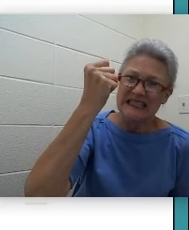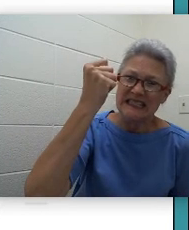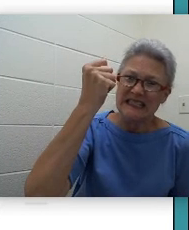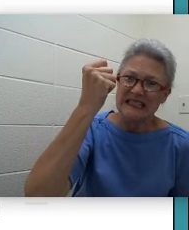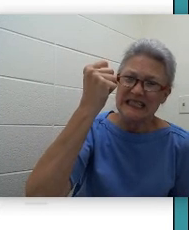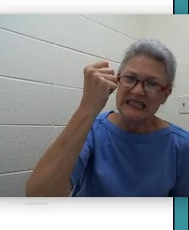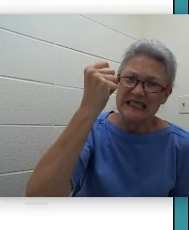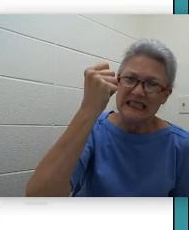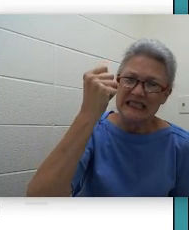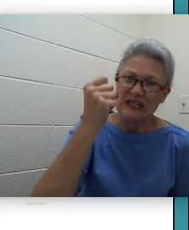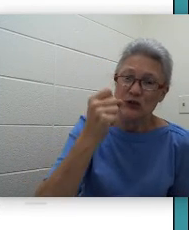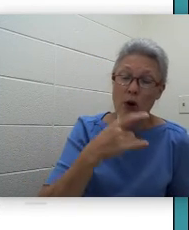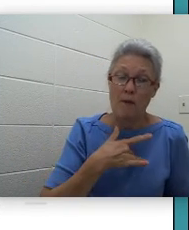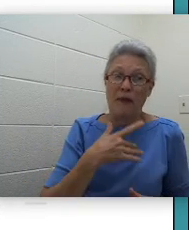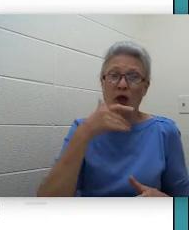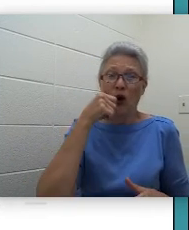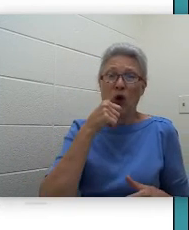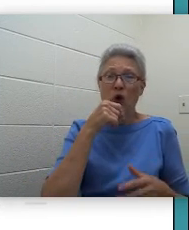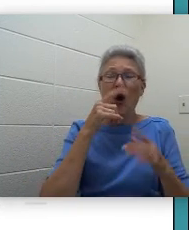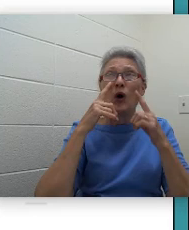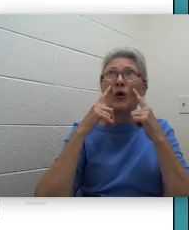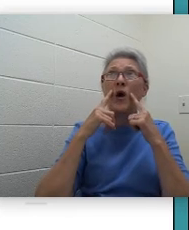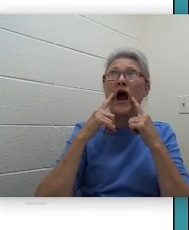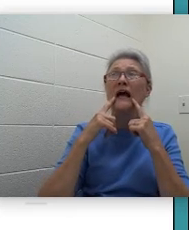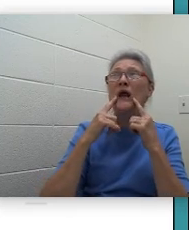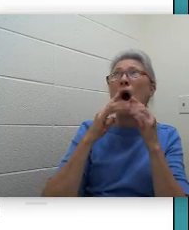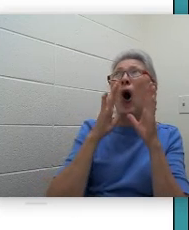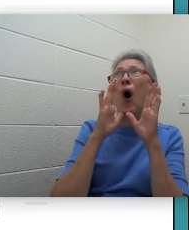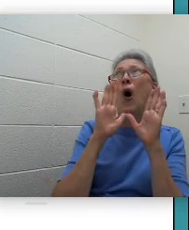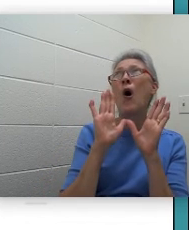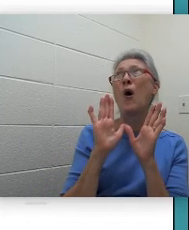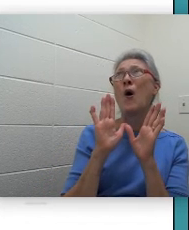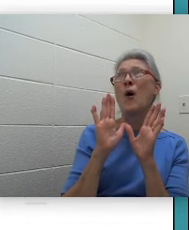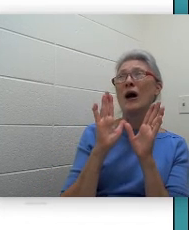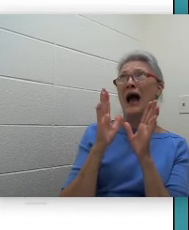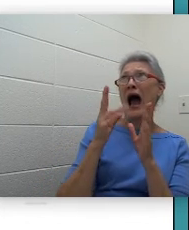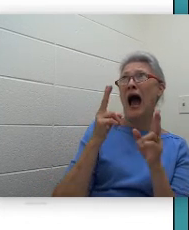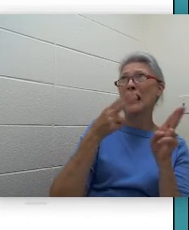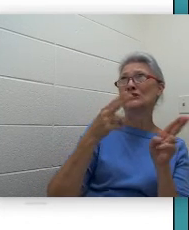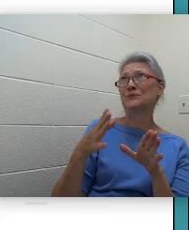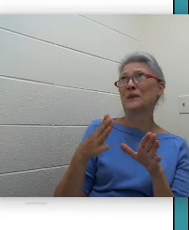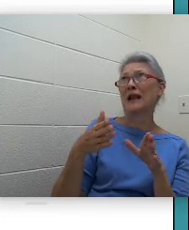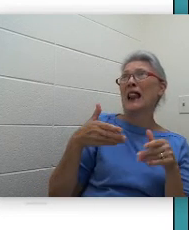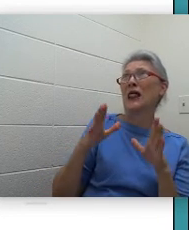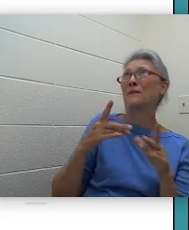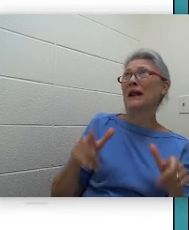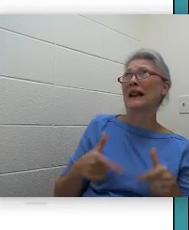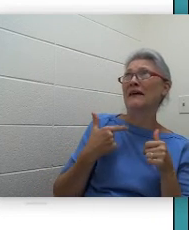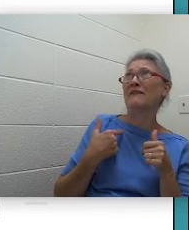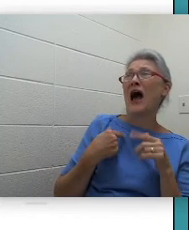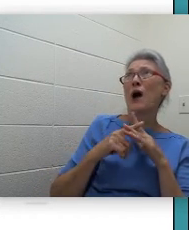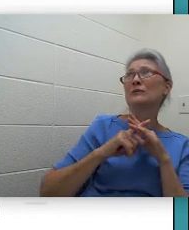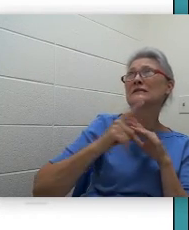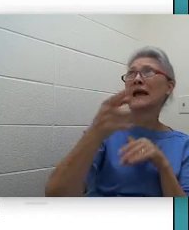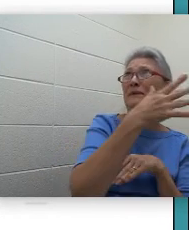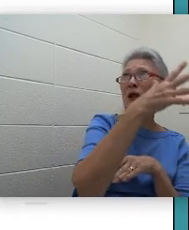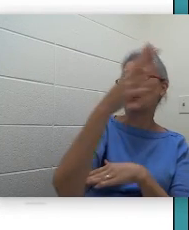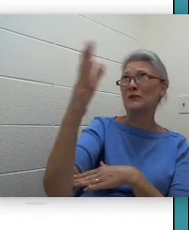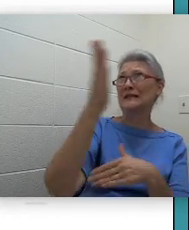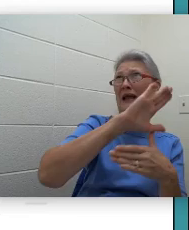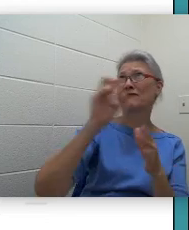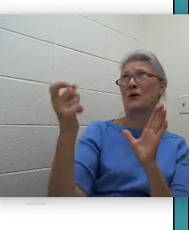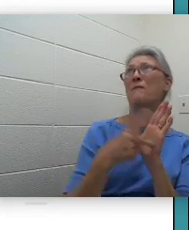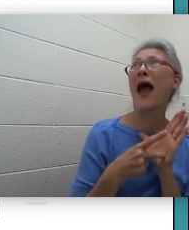heart when the girl began to cry, saying, "Oh, dear huntsman, let me live. I will run into the wild woods and never come